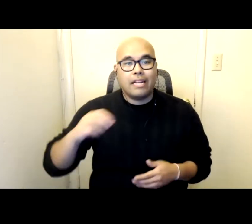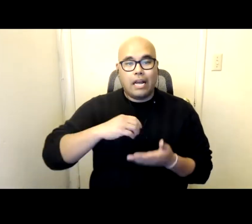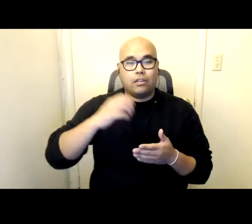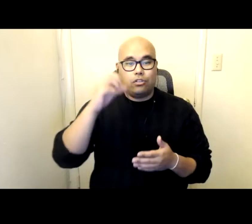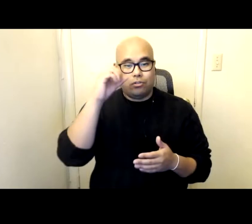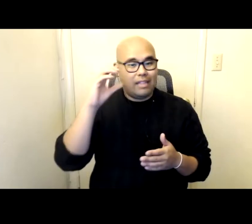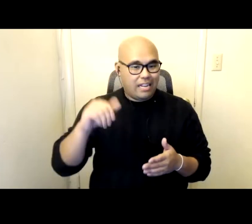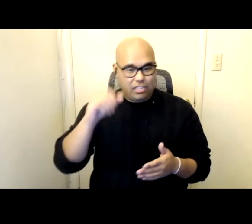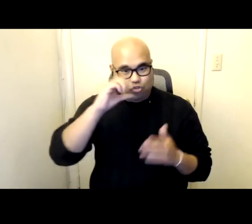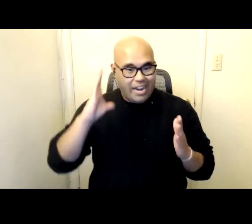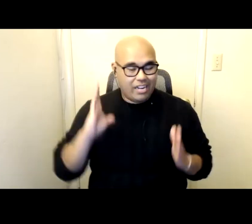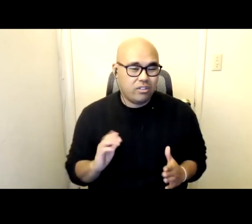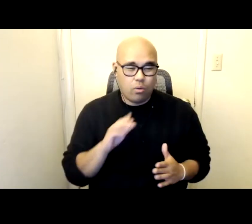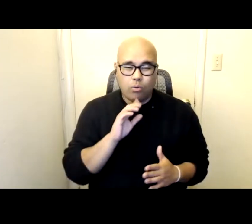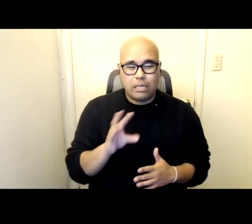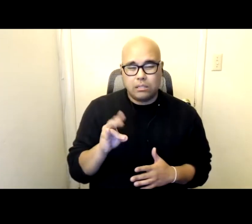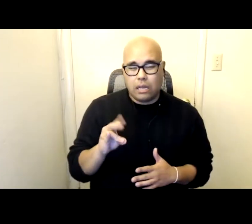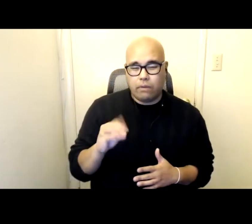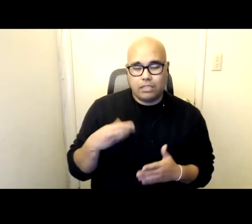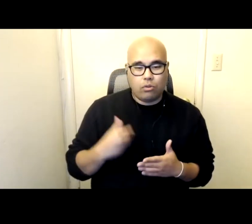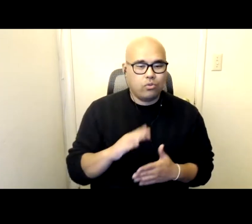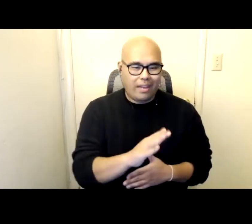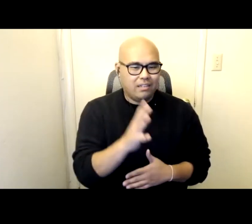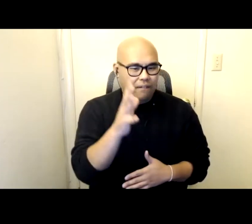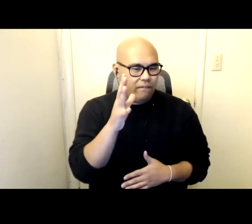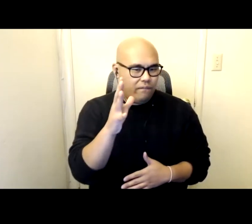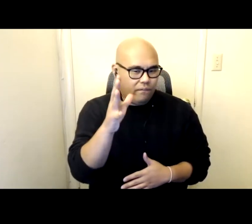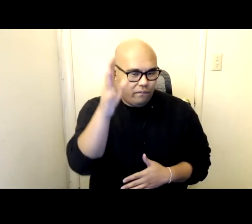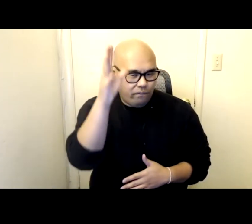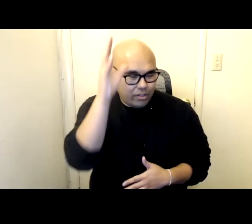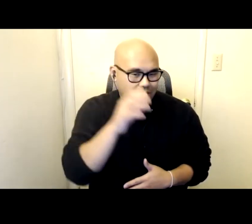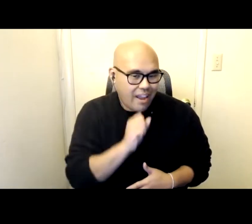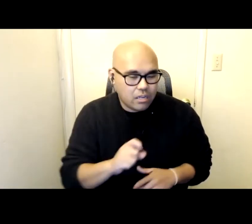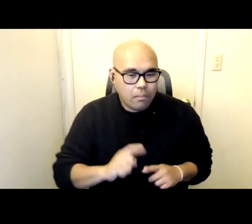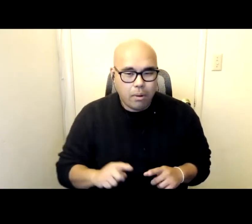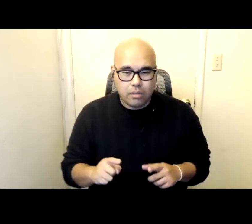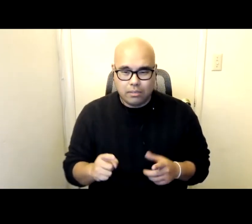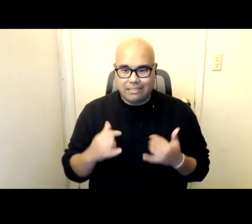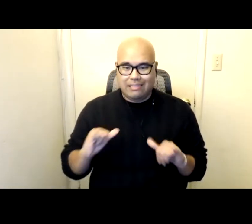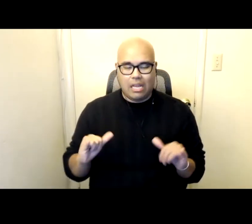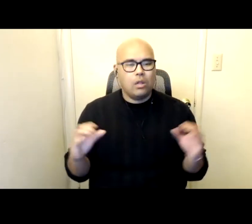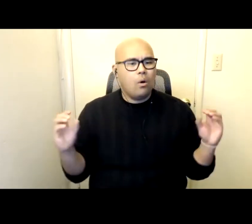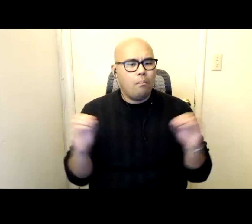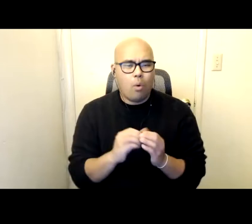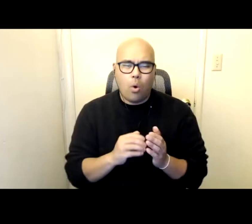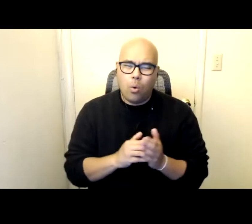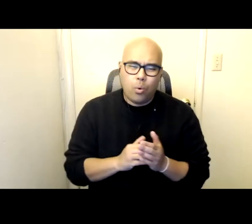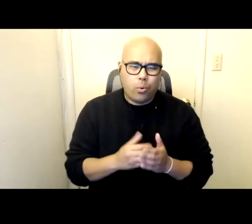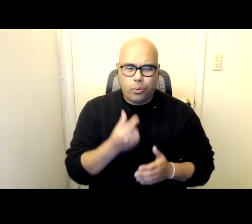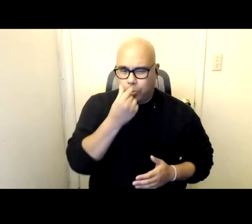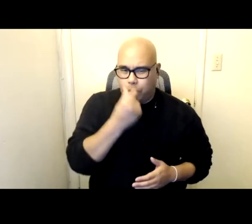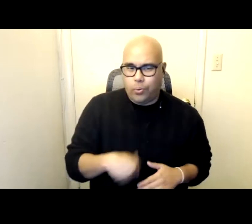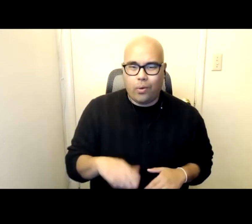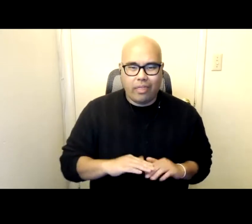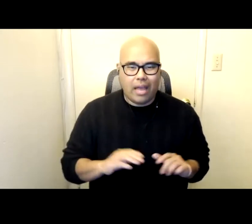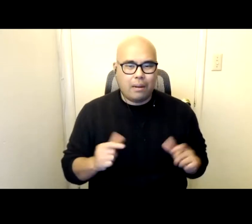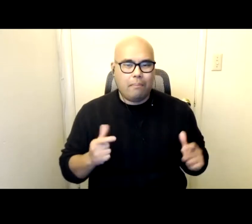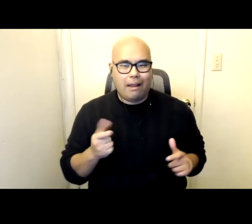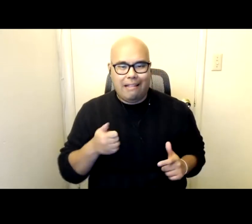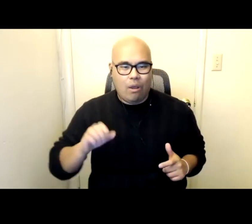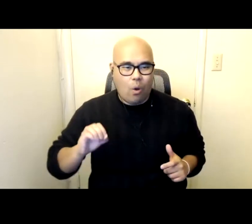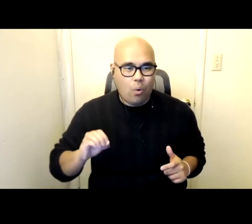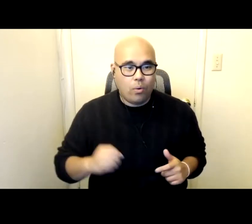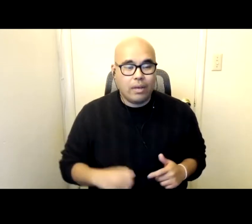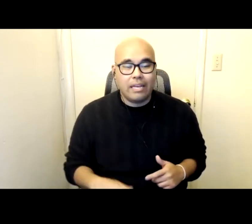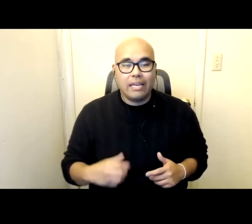70s, close to his father's age, but he is altogether more frail than Big Leo. He clutches